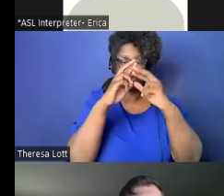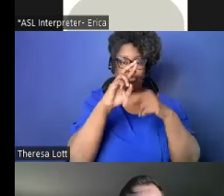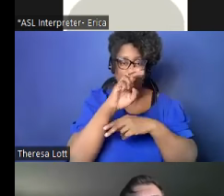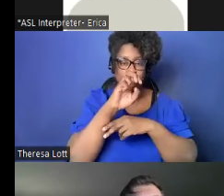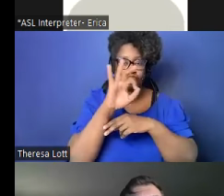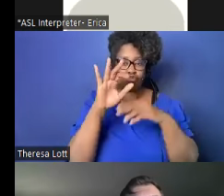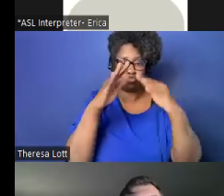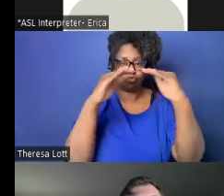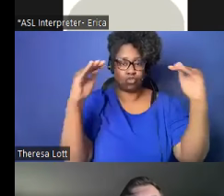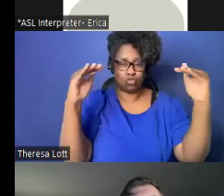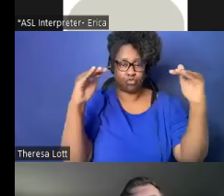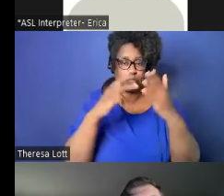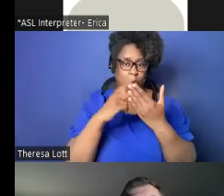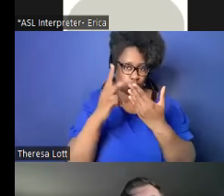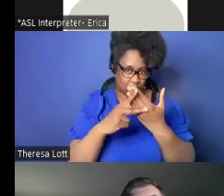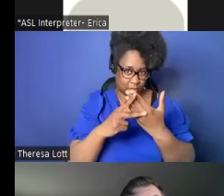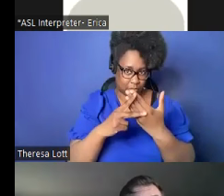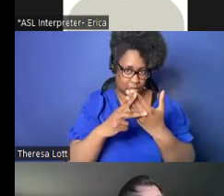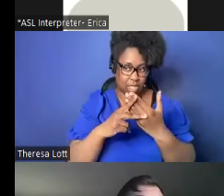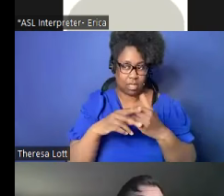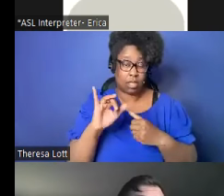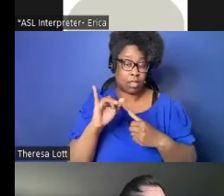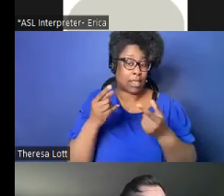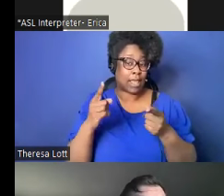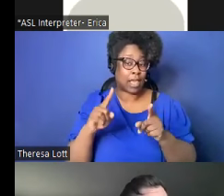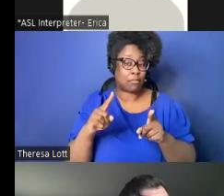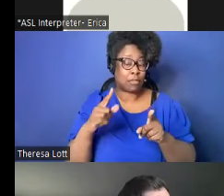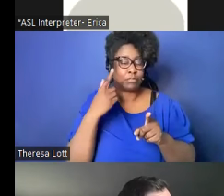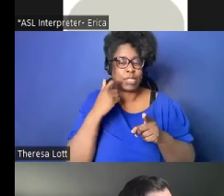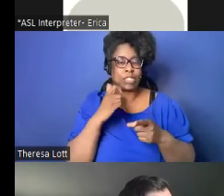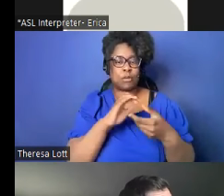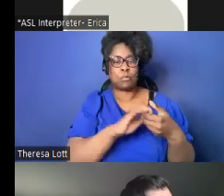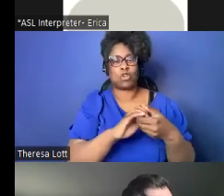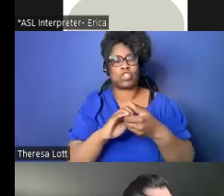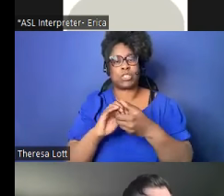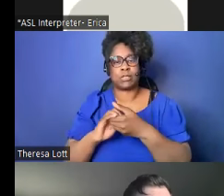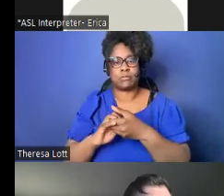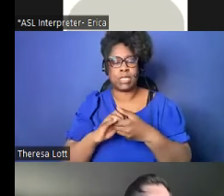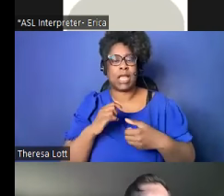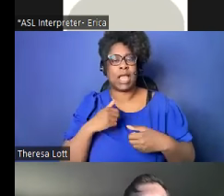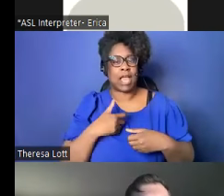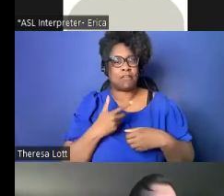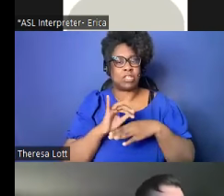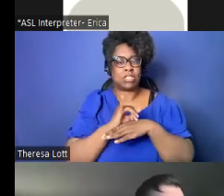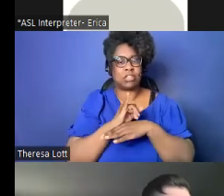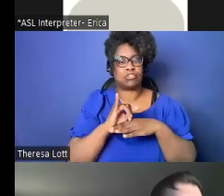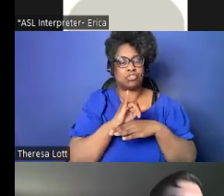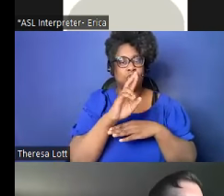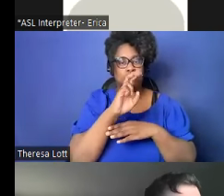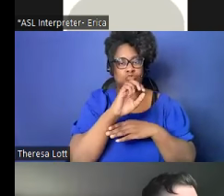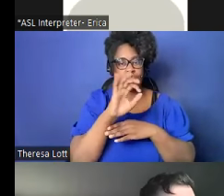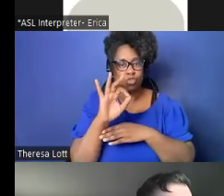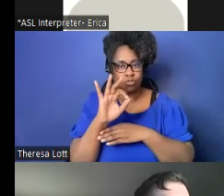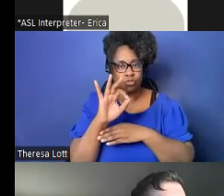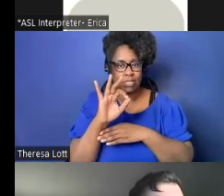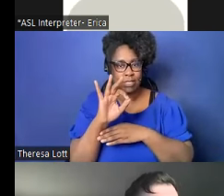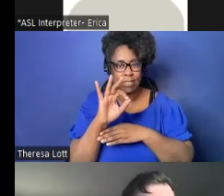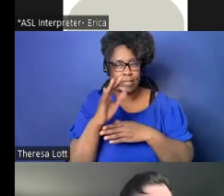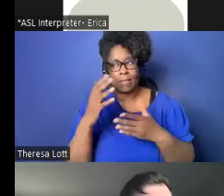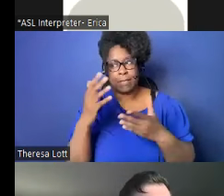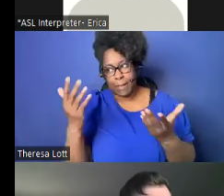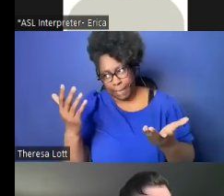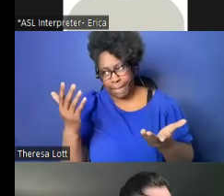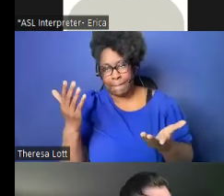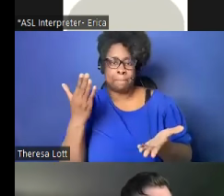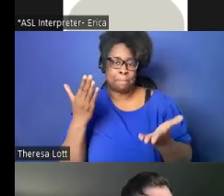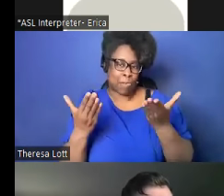partnerships. So we know that there are a lot of industrial roofs in Bayonne. They, again, may be a